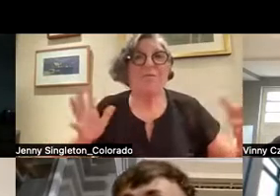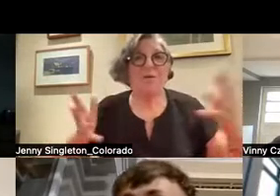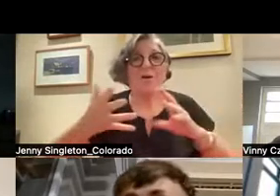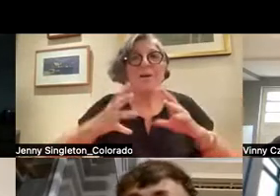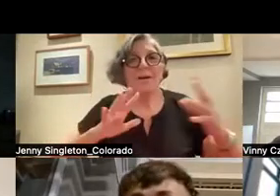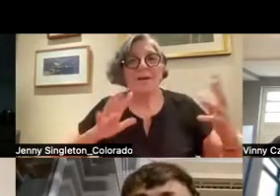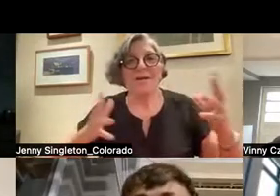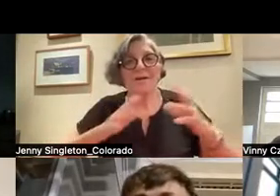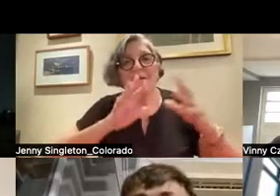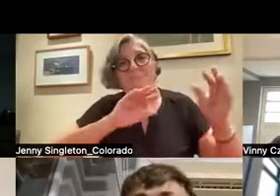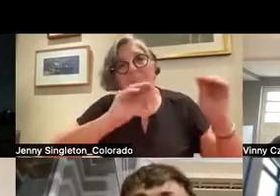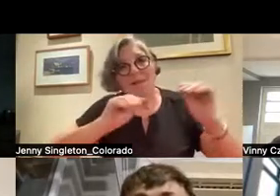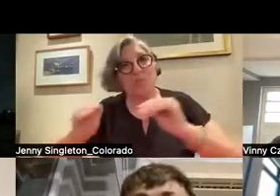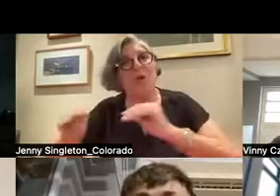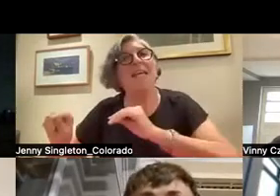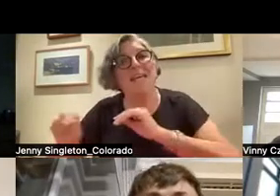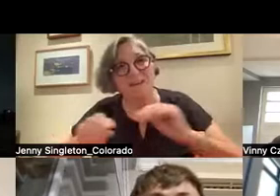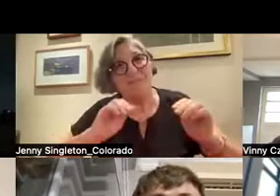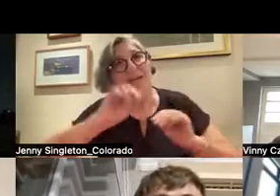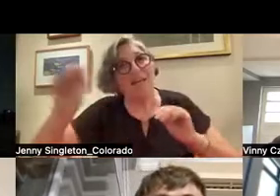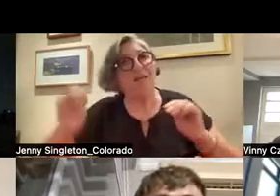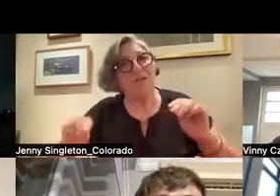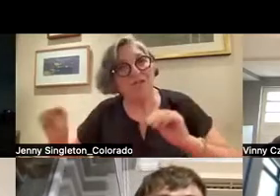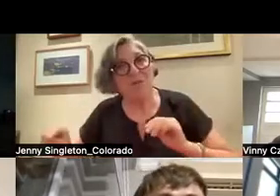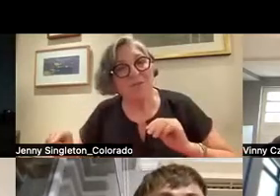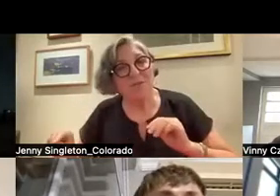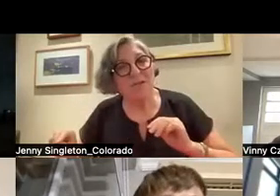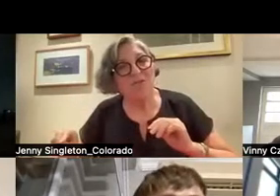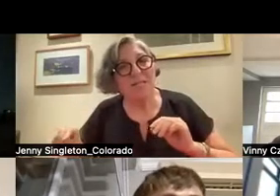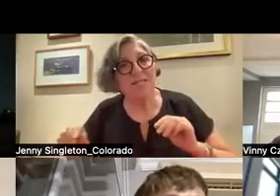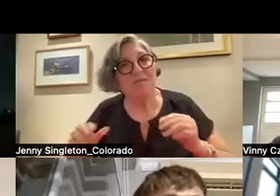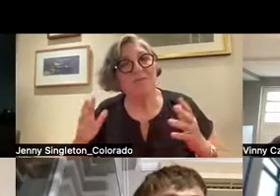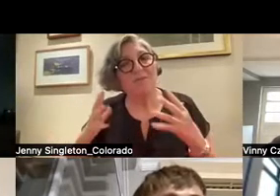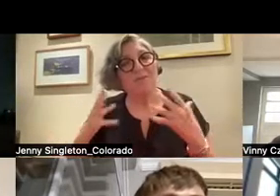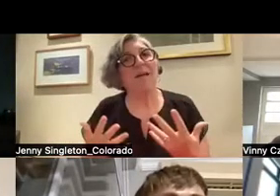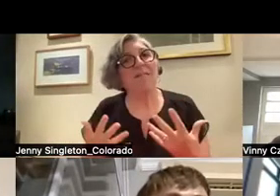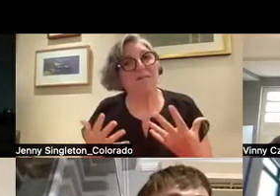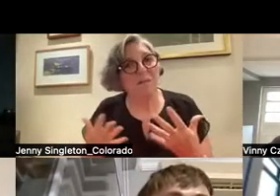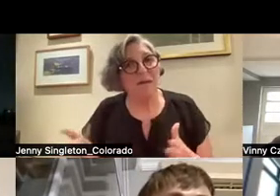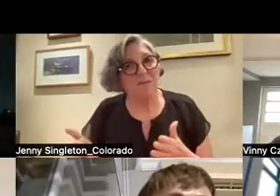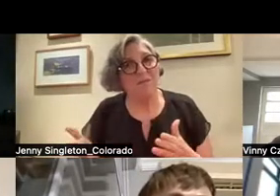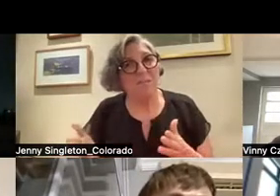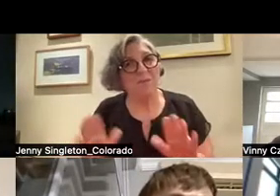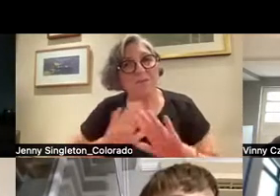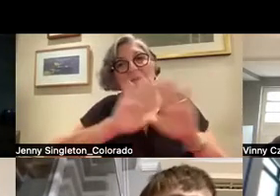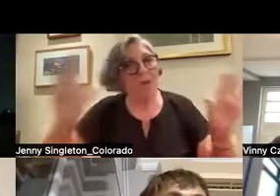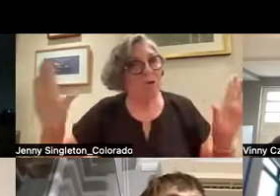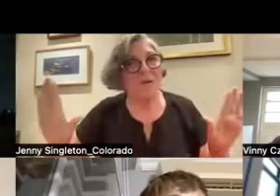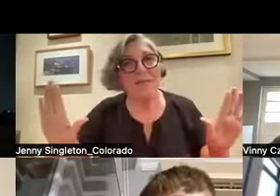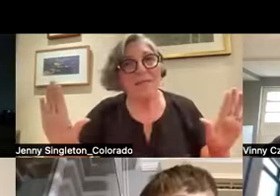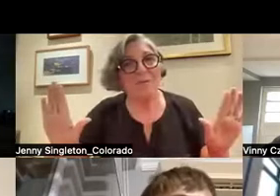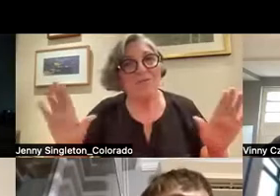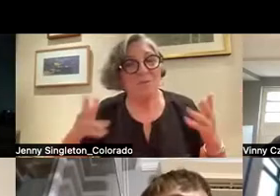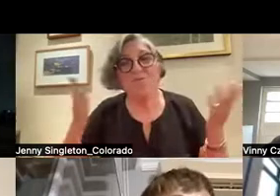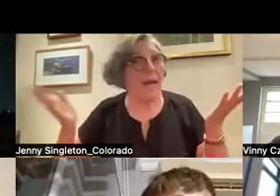barrier for a spreading of a sign language to other countries if their philosophy about deaf people was no